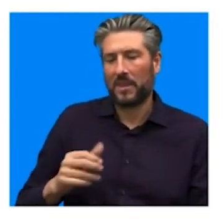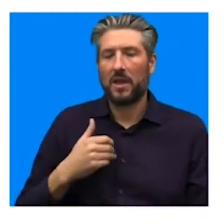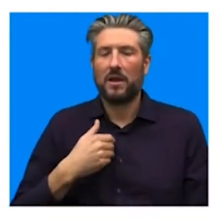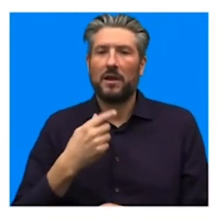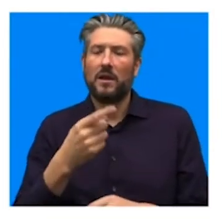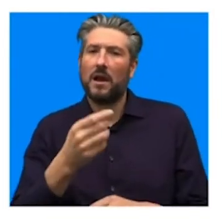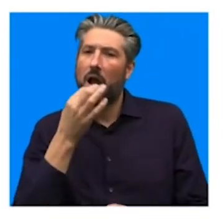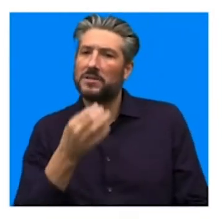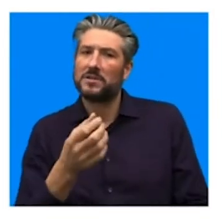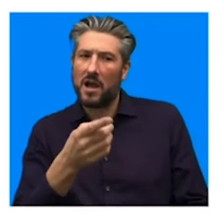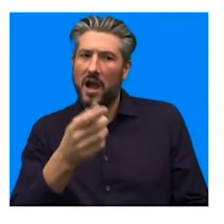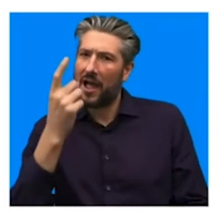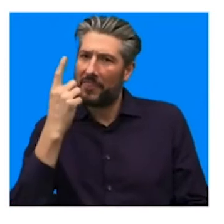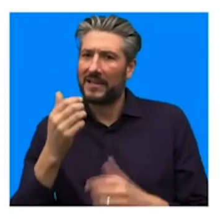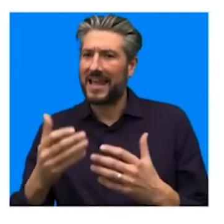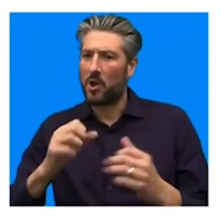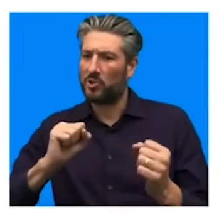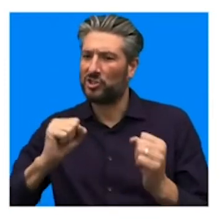think. And the question focuses on,